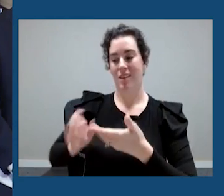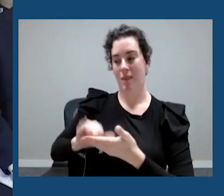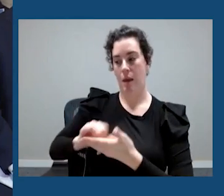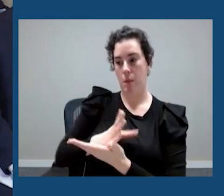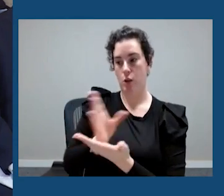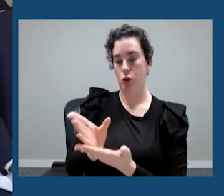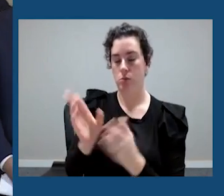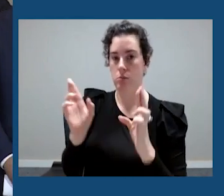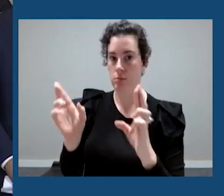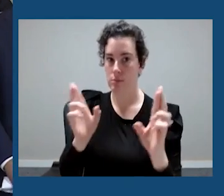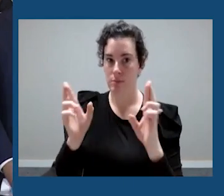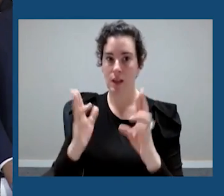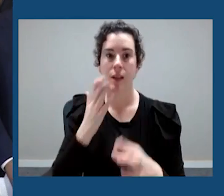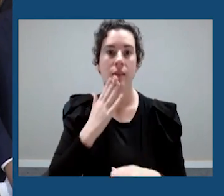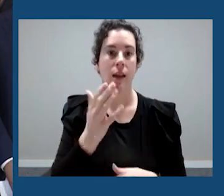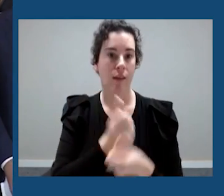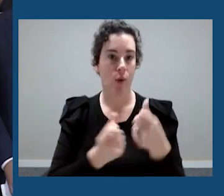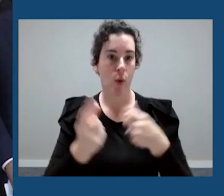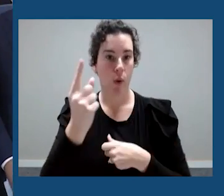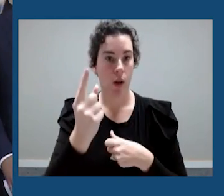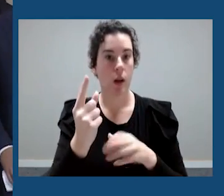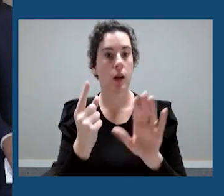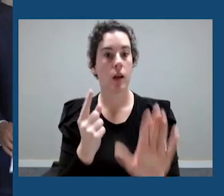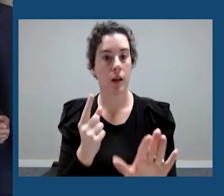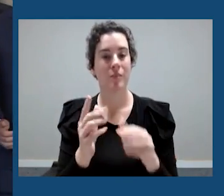everyone. I want to, at this point,